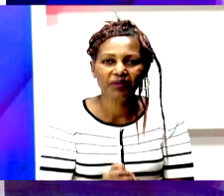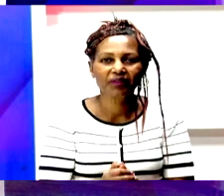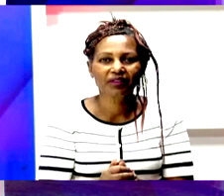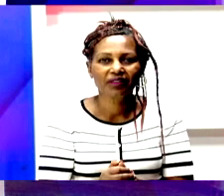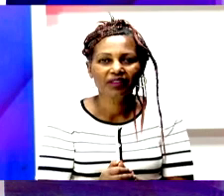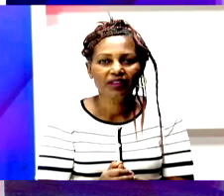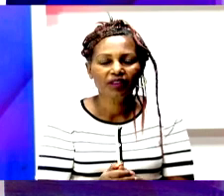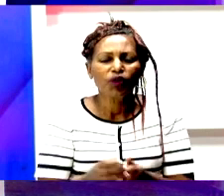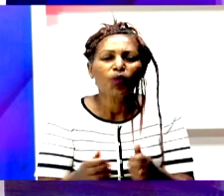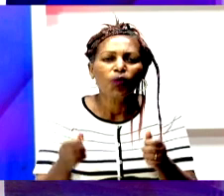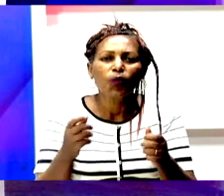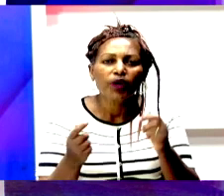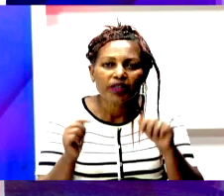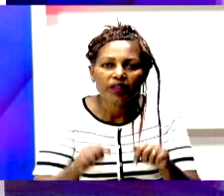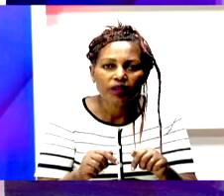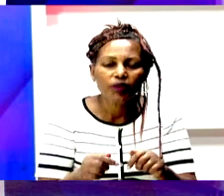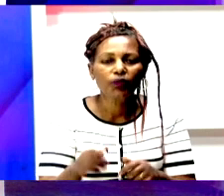voice and passive voice.